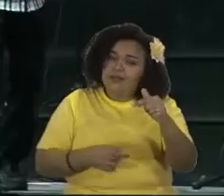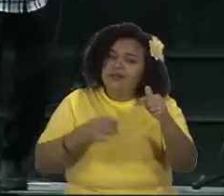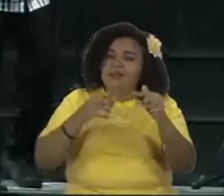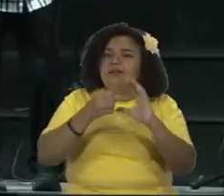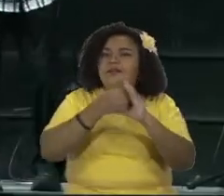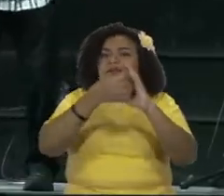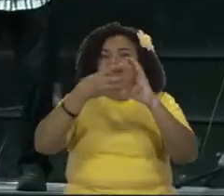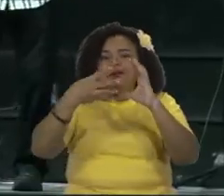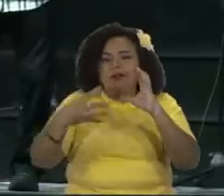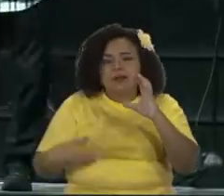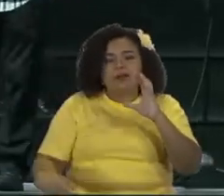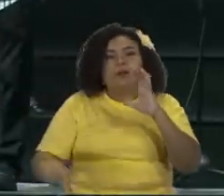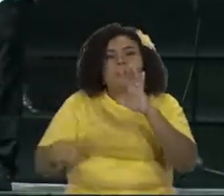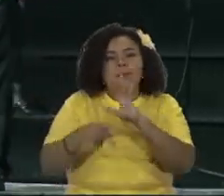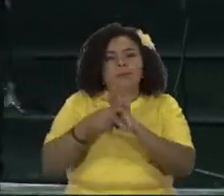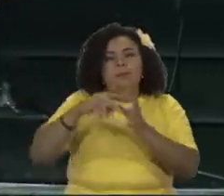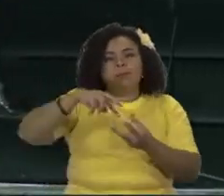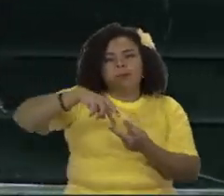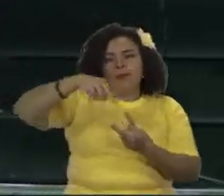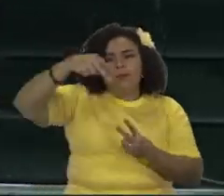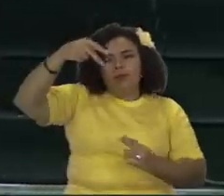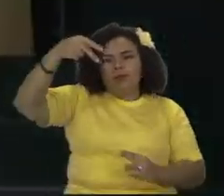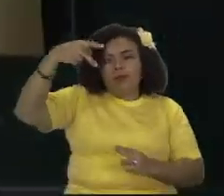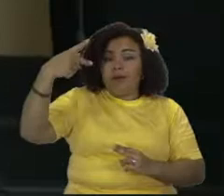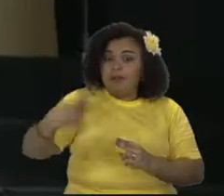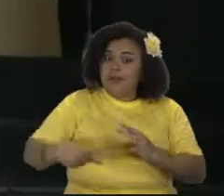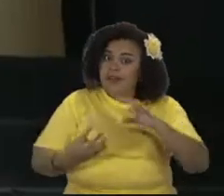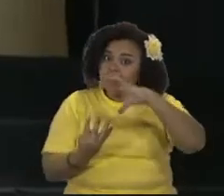7 elements of the DNA of our church.